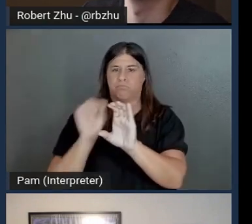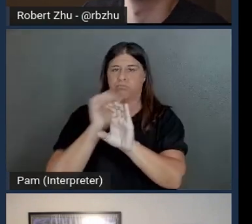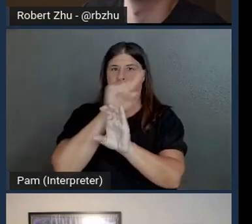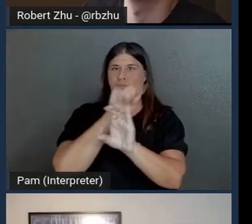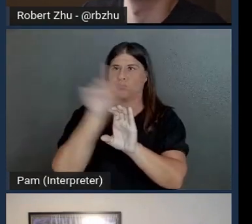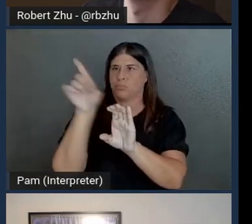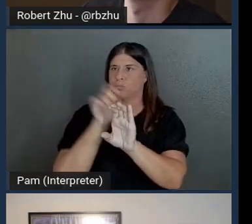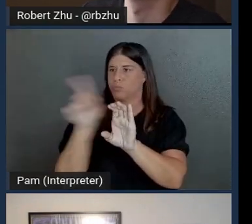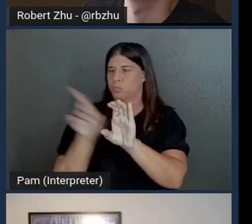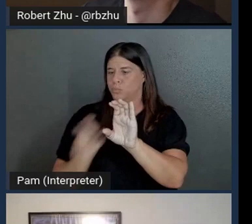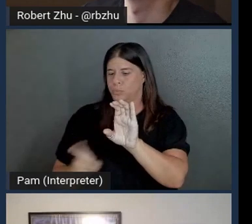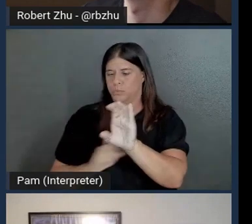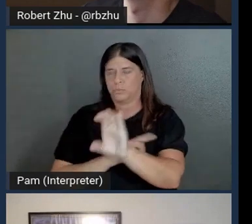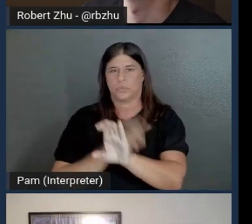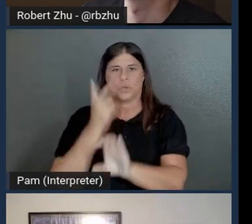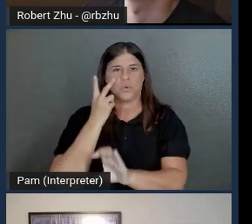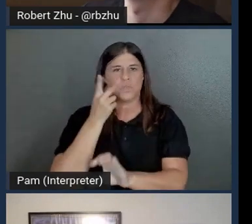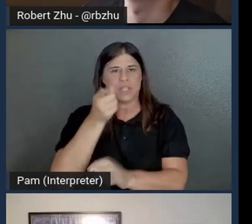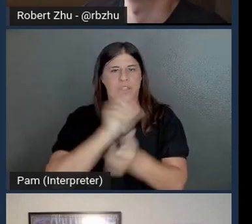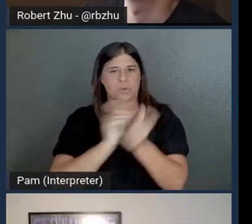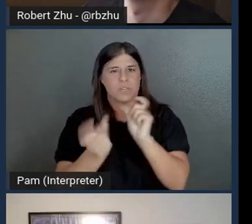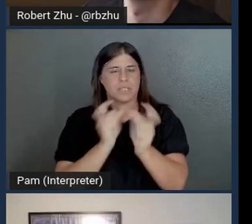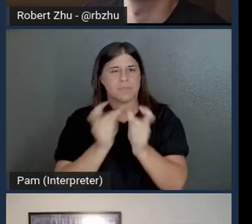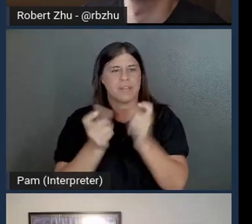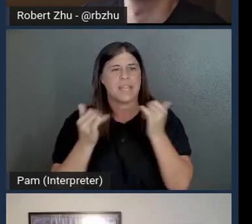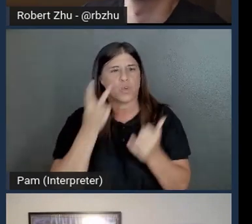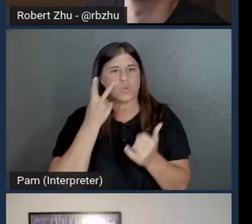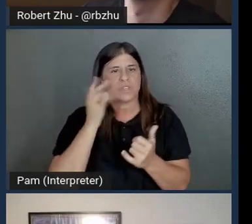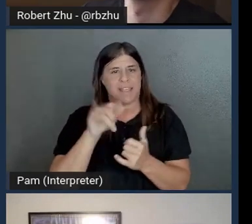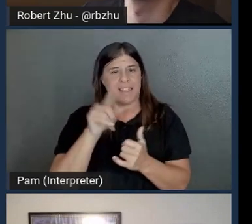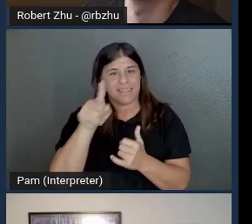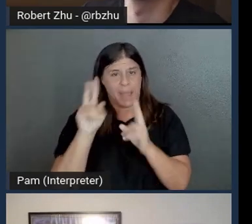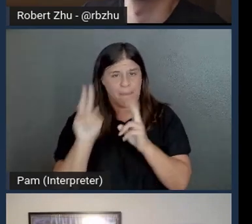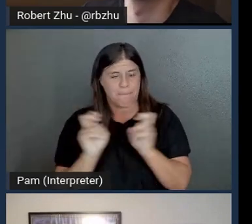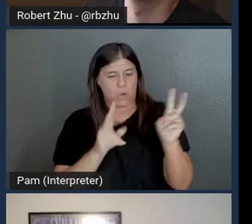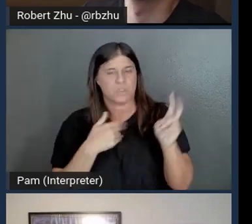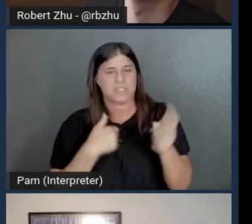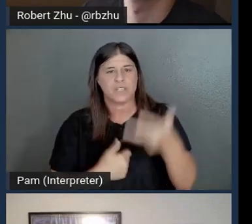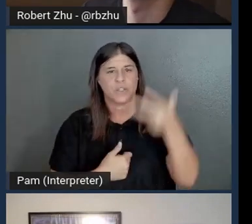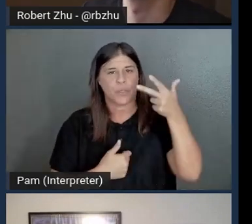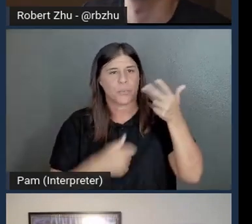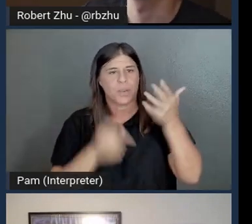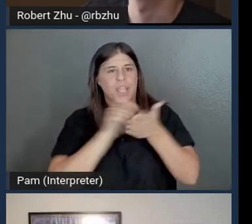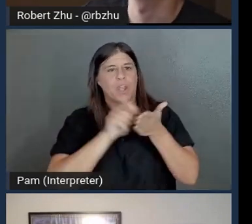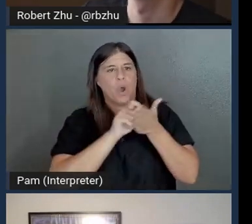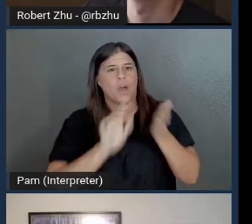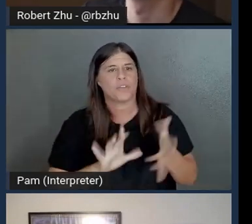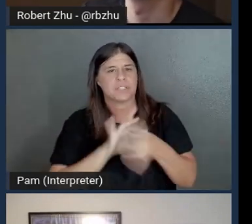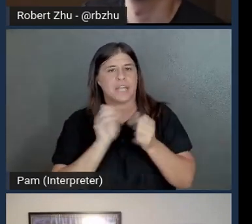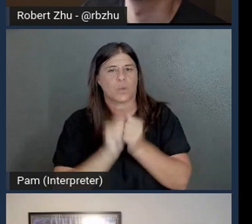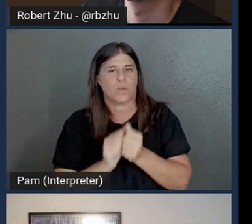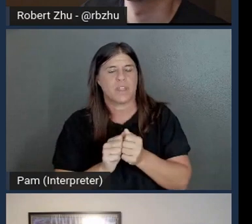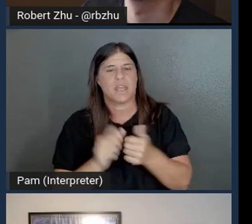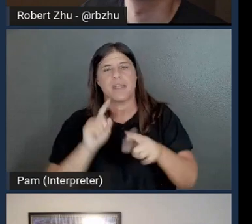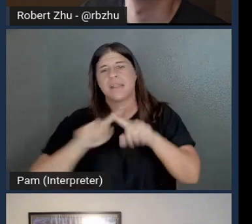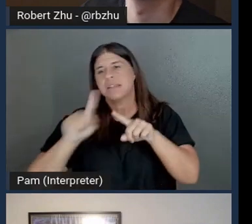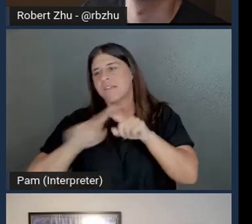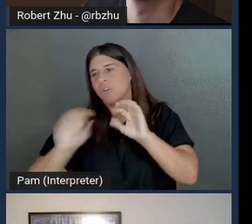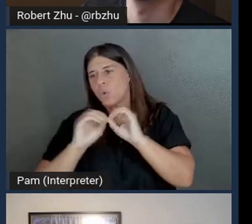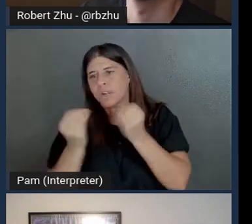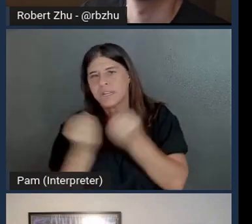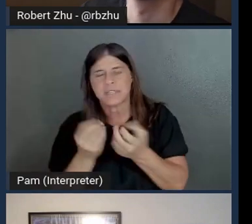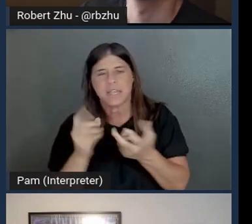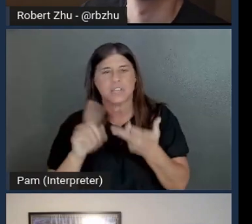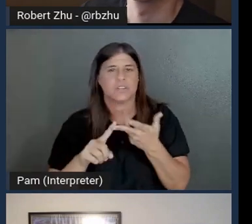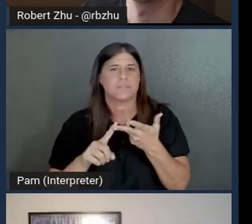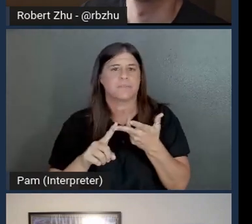kind of see, with these customizations, you can now see that this post has 3 authors associated with it and a variety of different organizations and tags associated